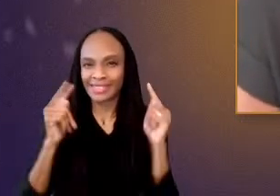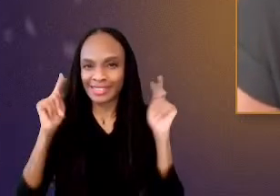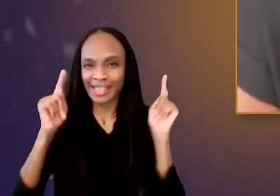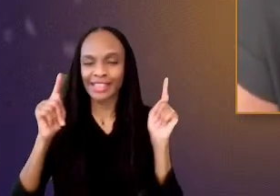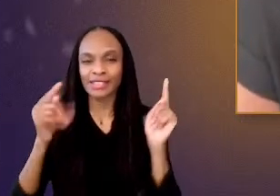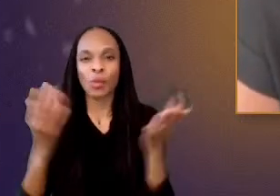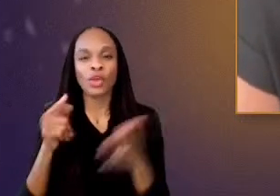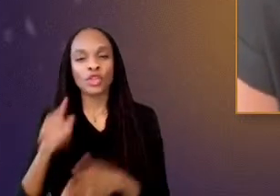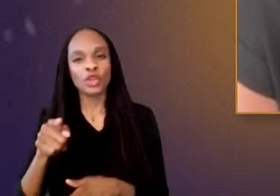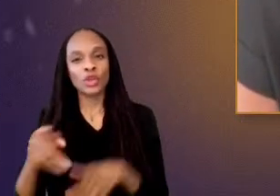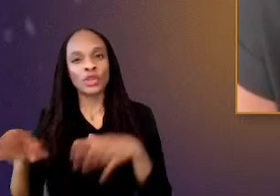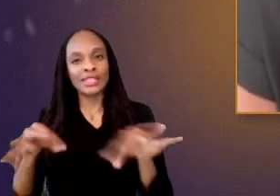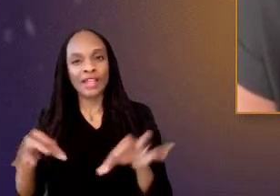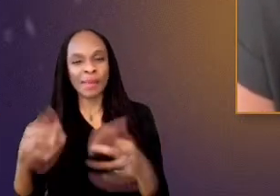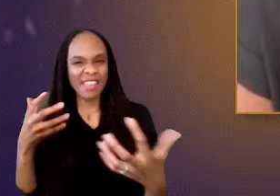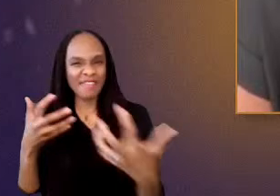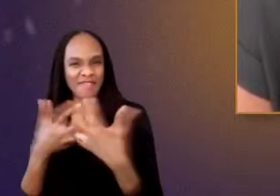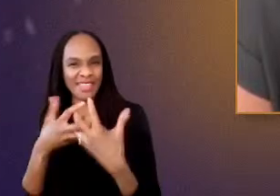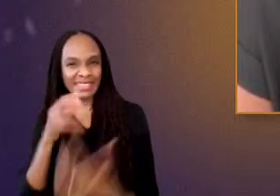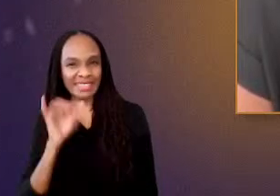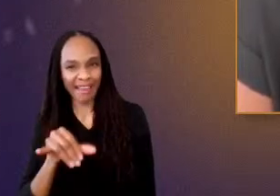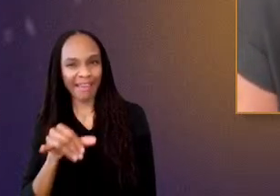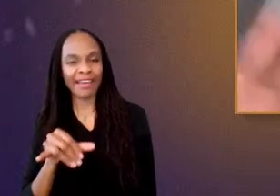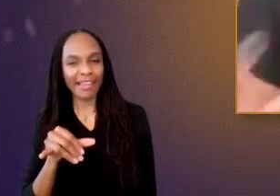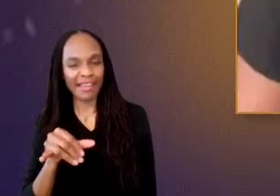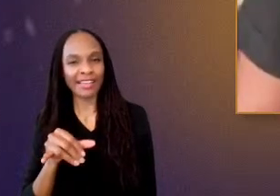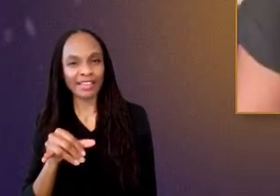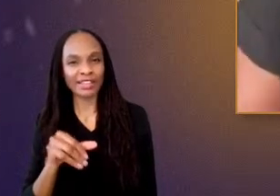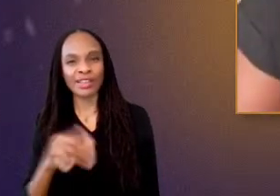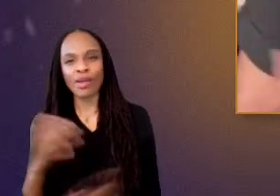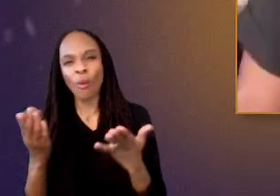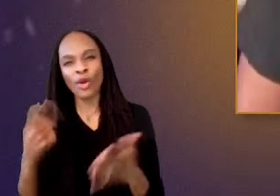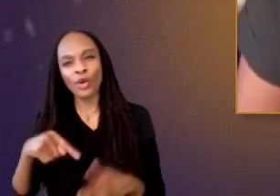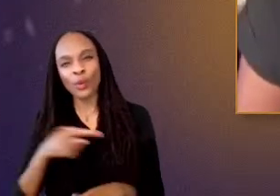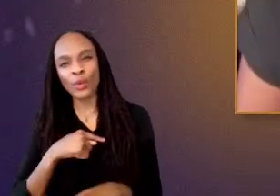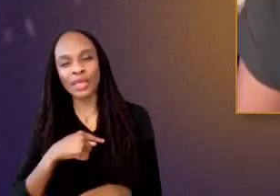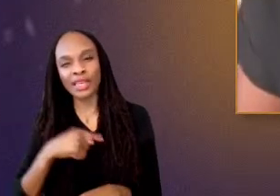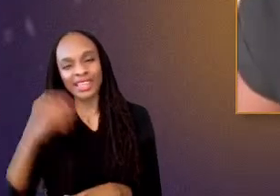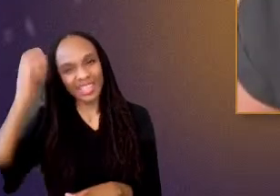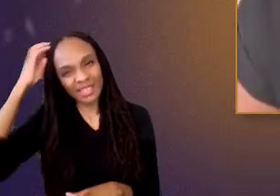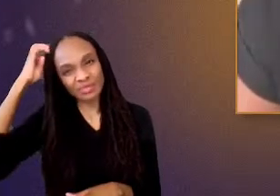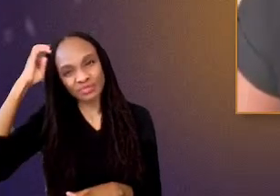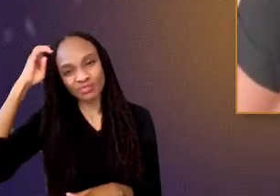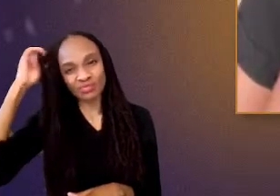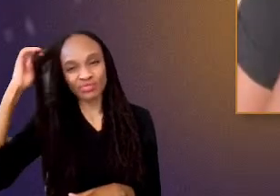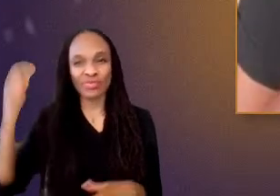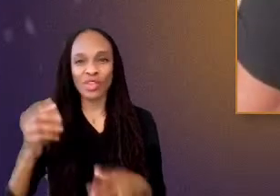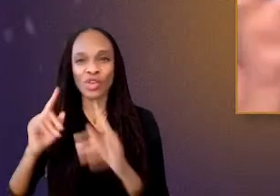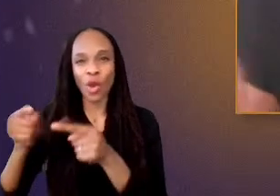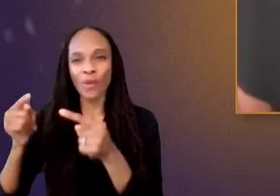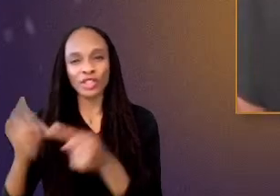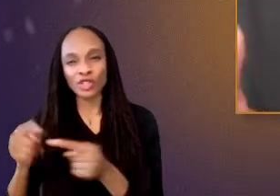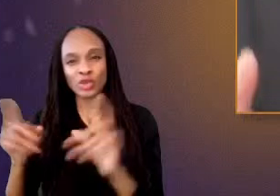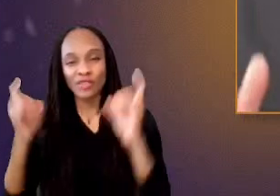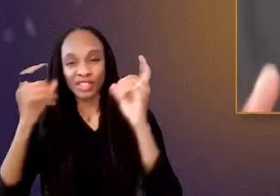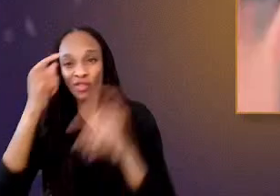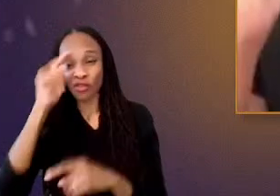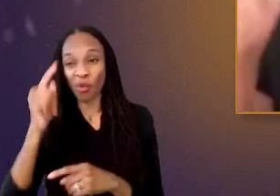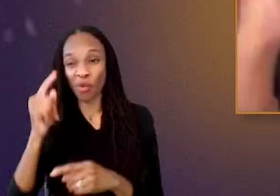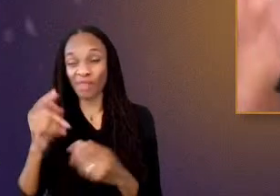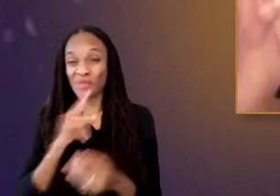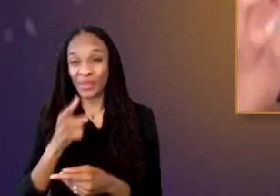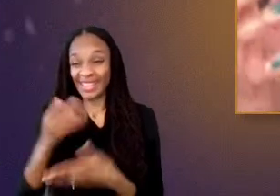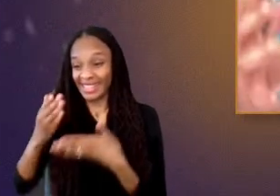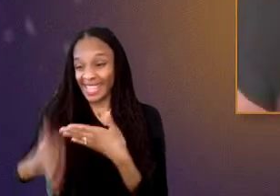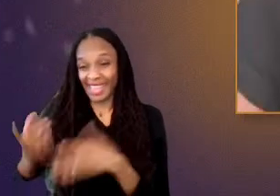describing fits into that of, you know, what are we going to festivals for? Or what are, you know, really at the end of the day, at